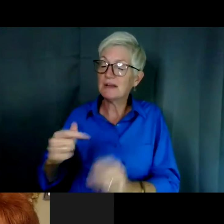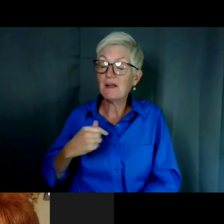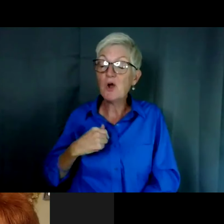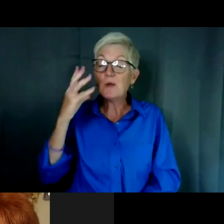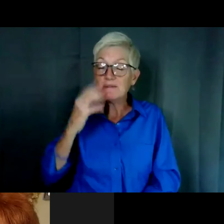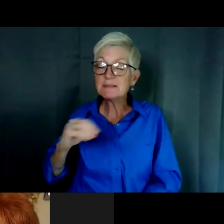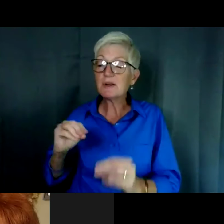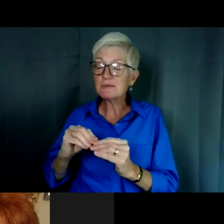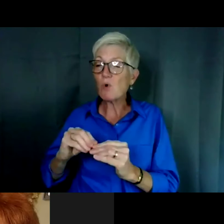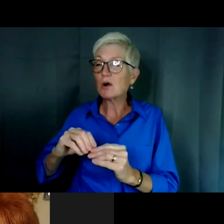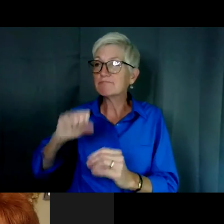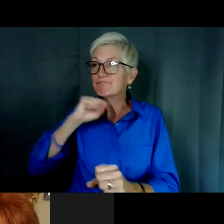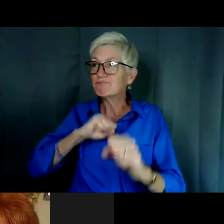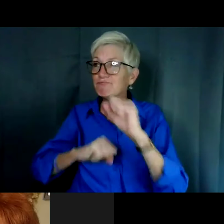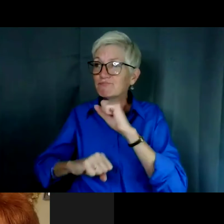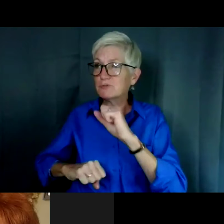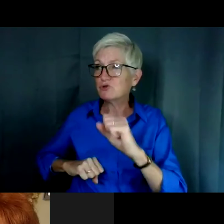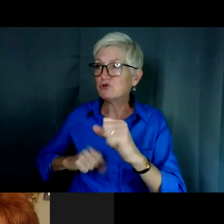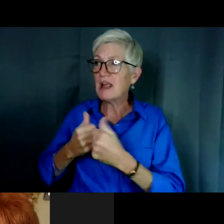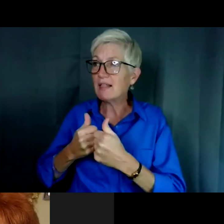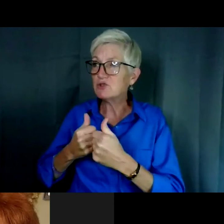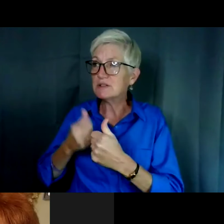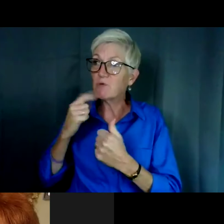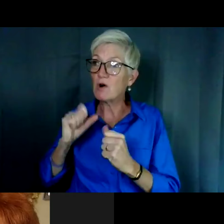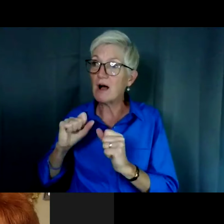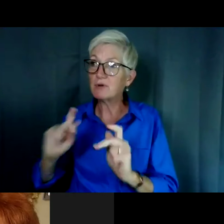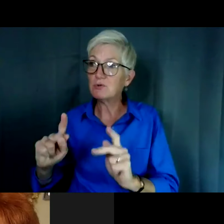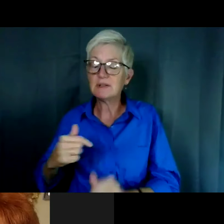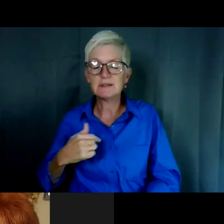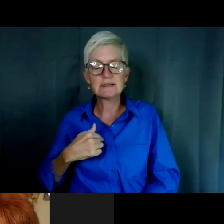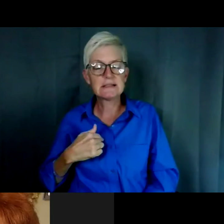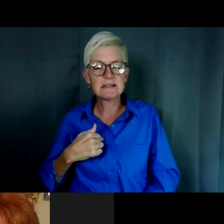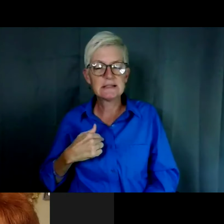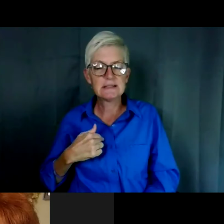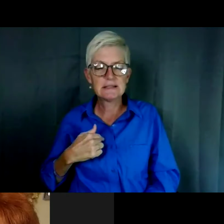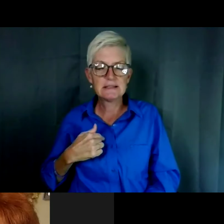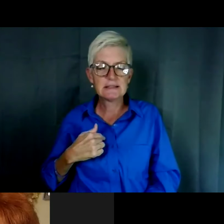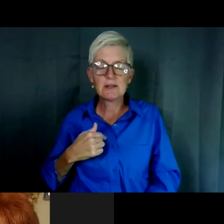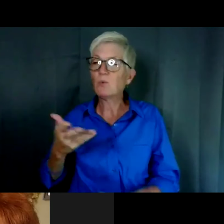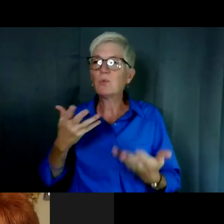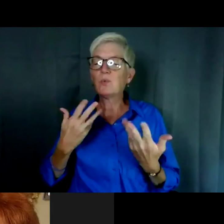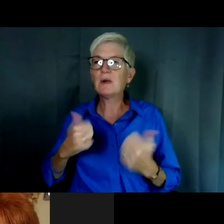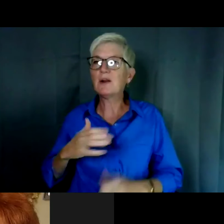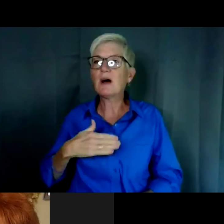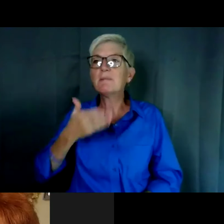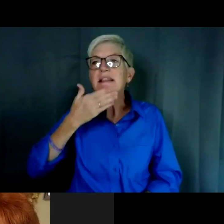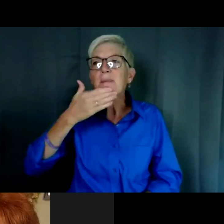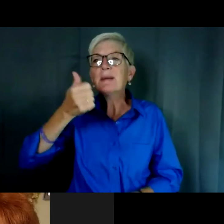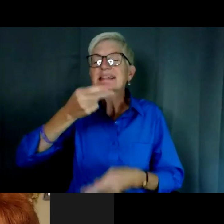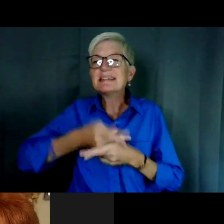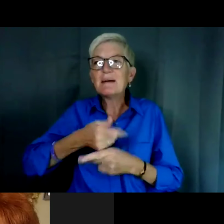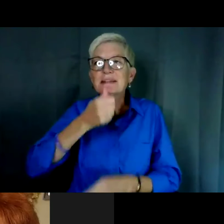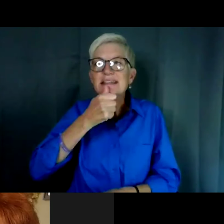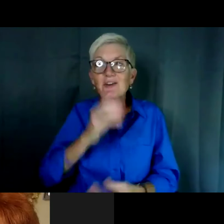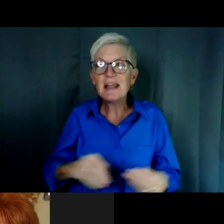those opportunities. And so we don't want to be the best kept secret anymore, because we